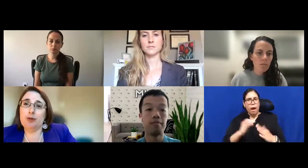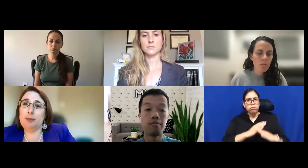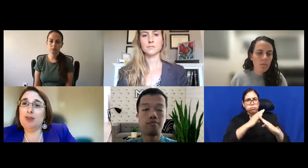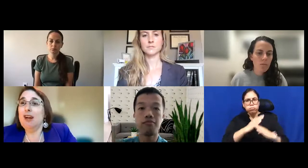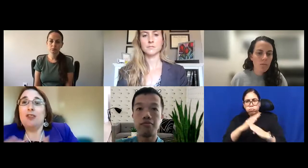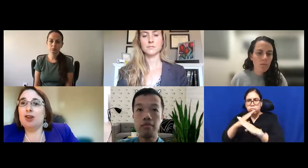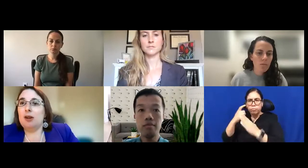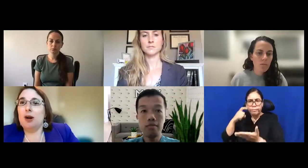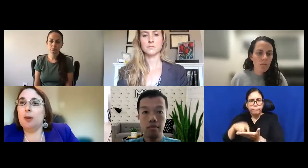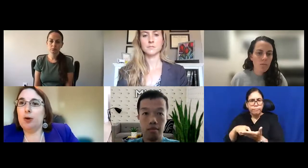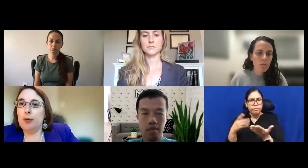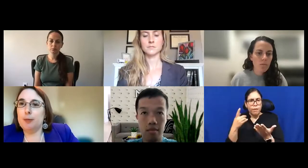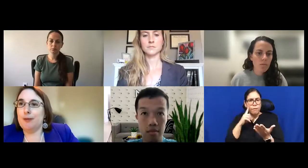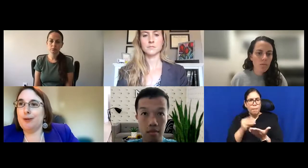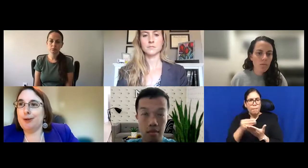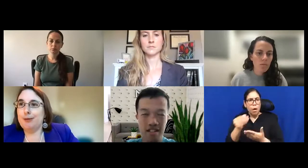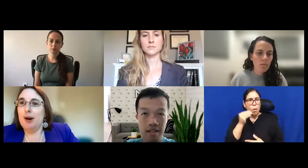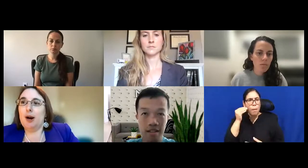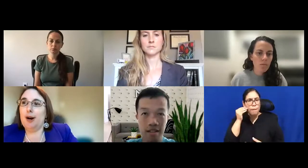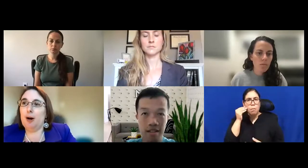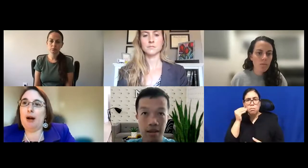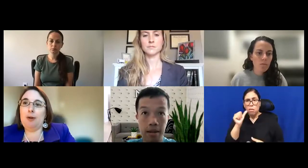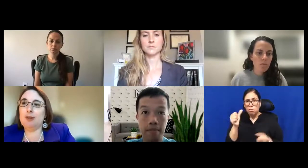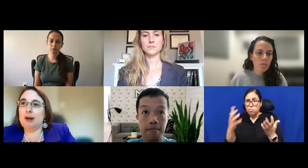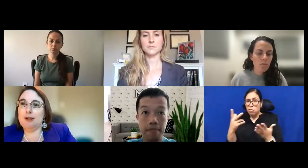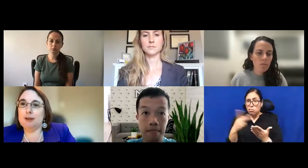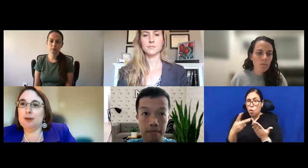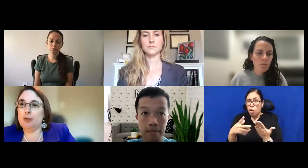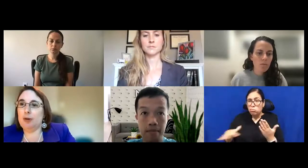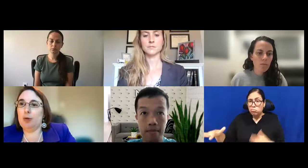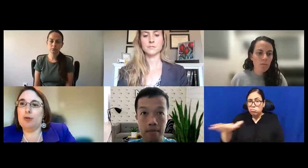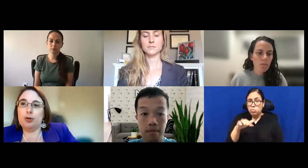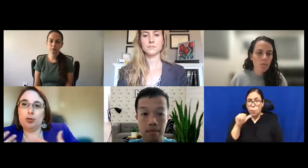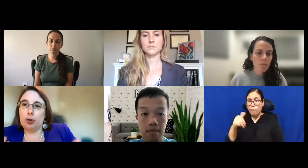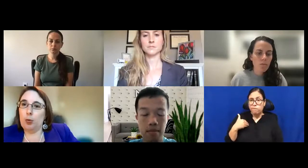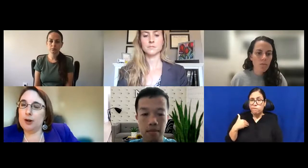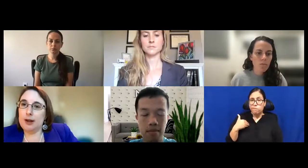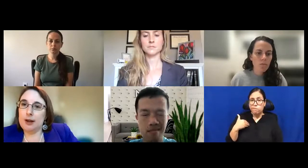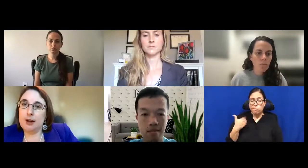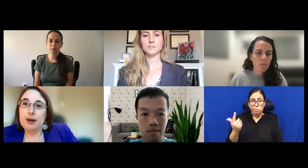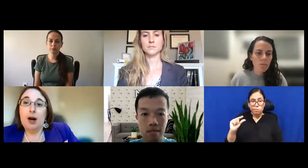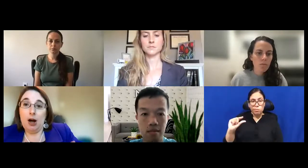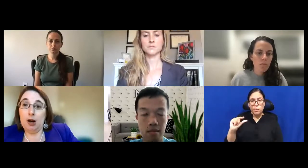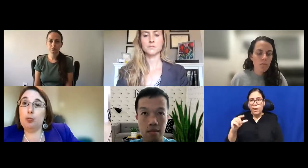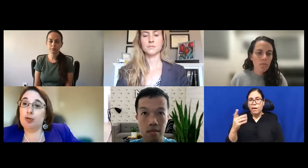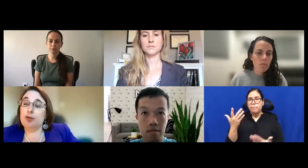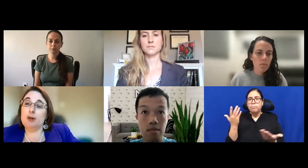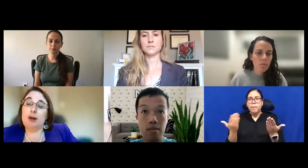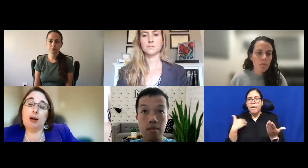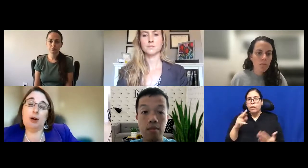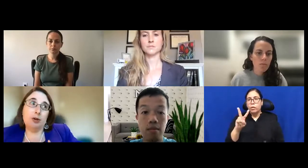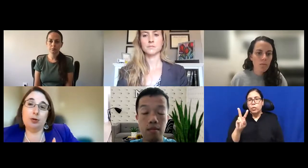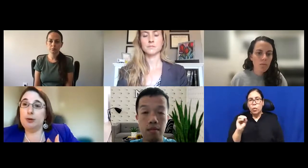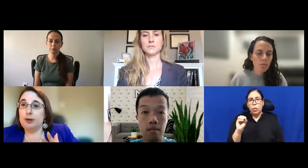personally experienced, there's not a lot of programs out there. Outside of, the 201k HUD, which is